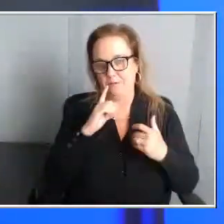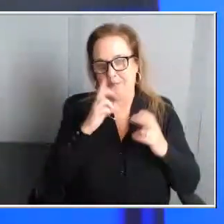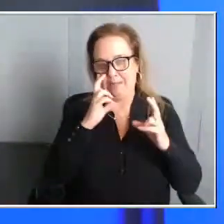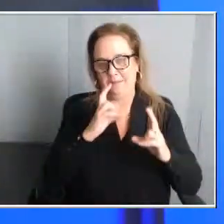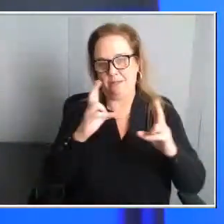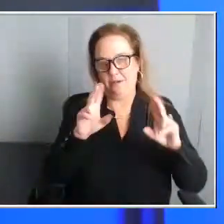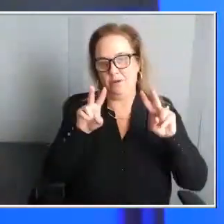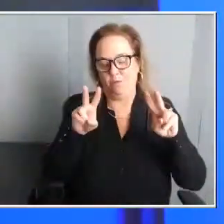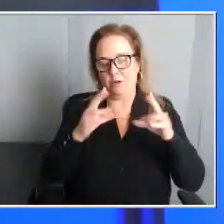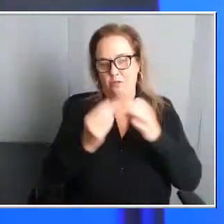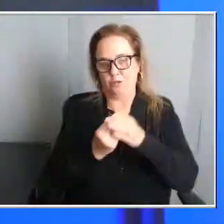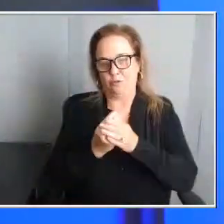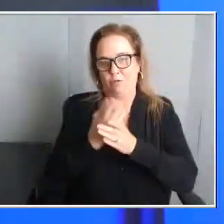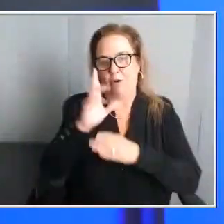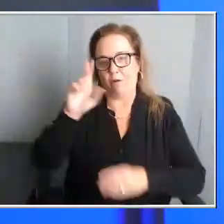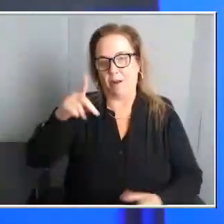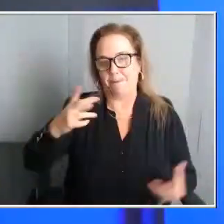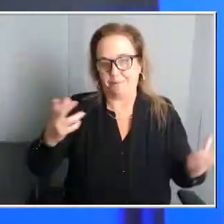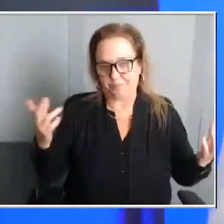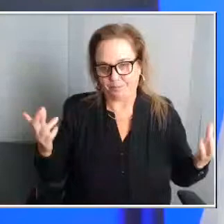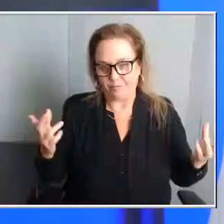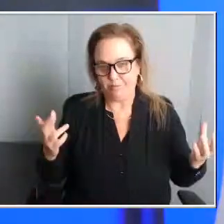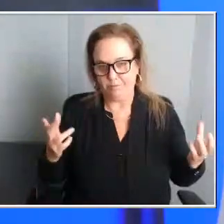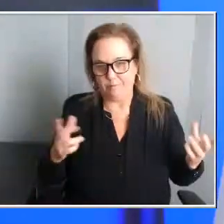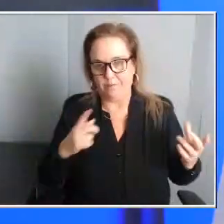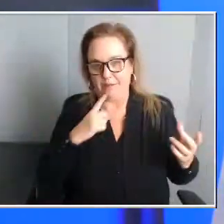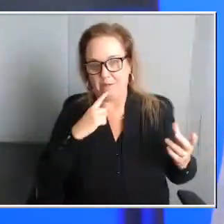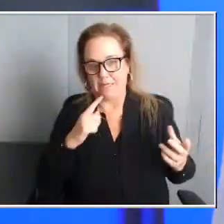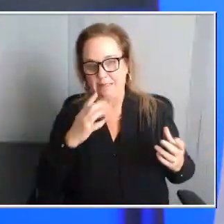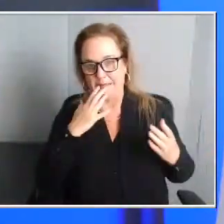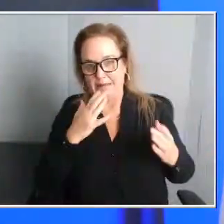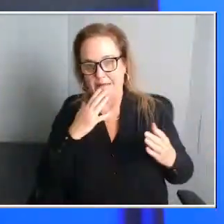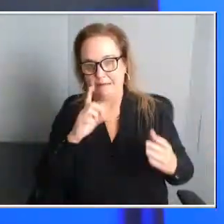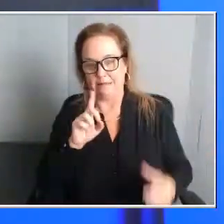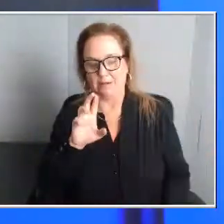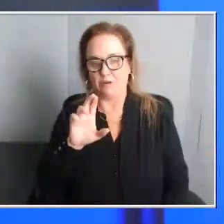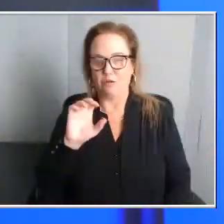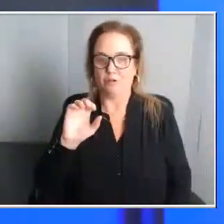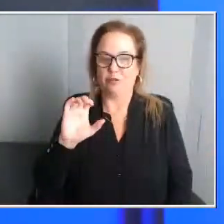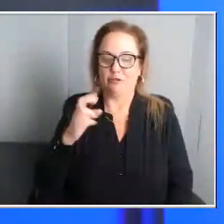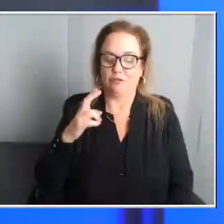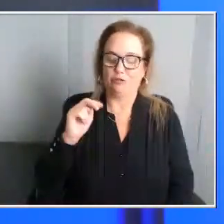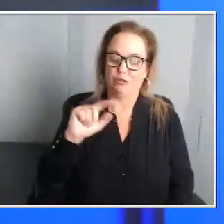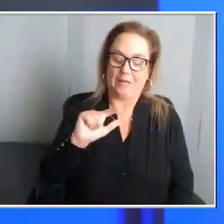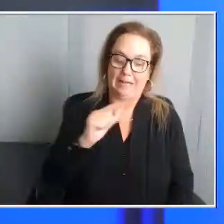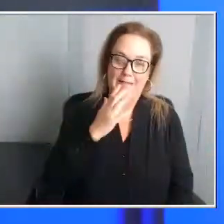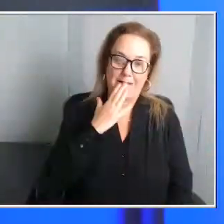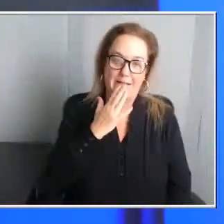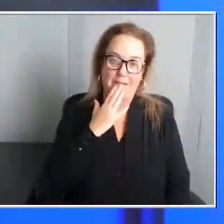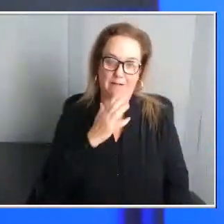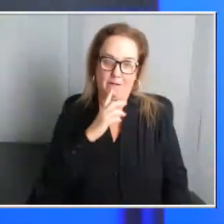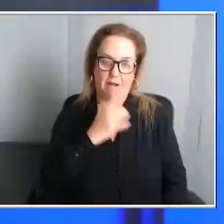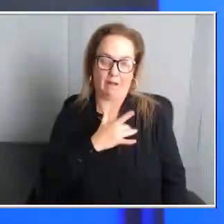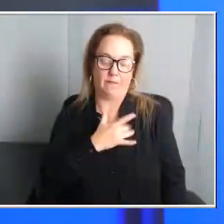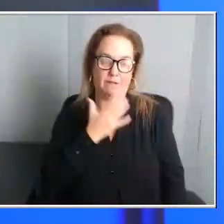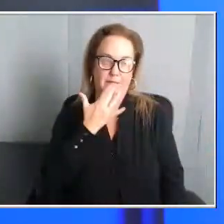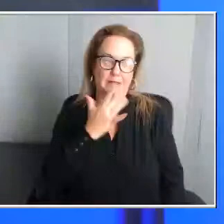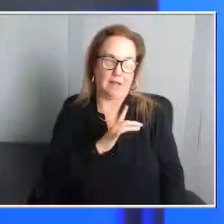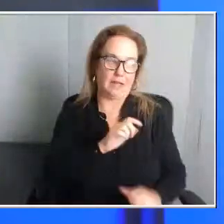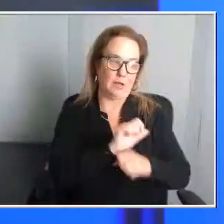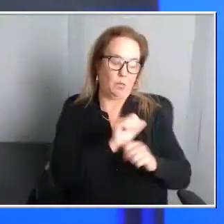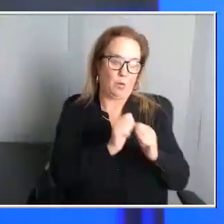you grow. And then I want to say thank you to Dr. Chang, because I feel very lucky to work with